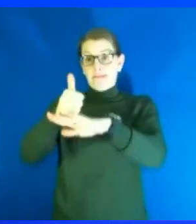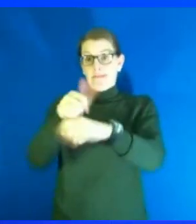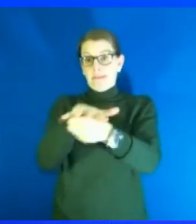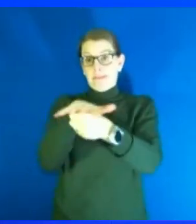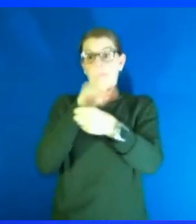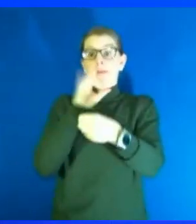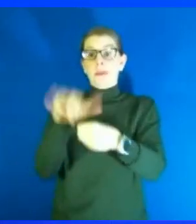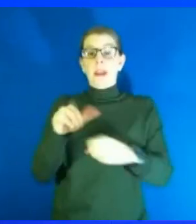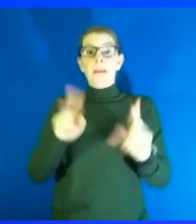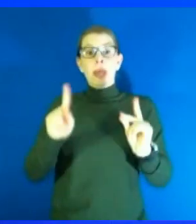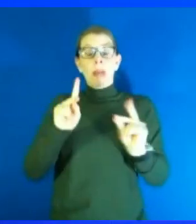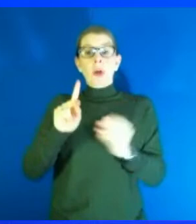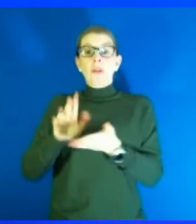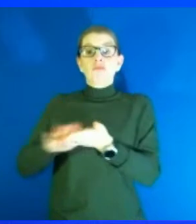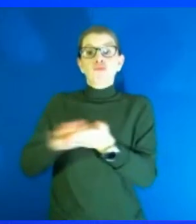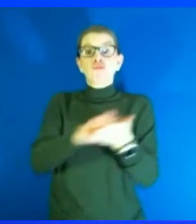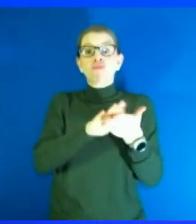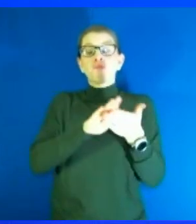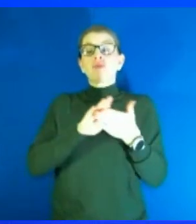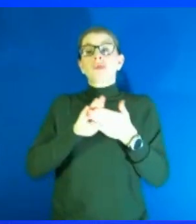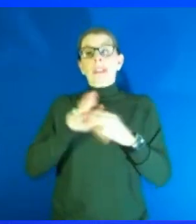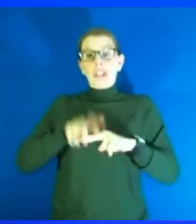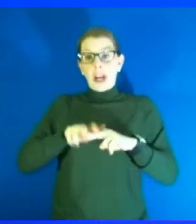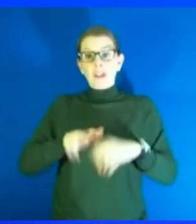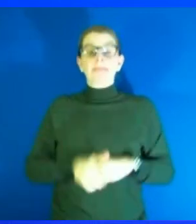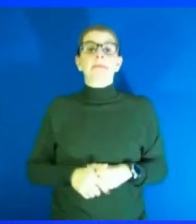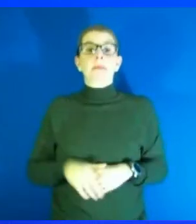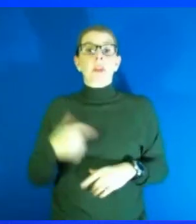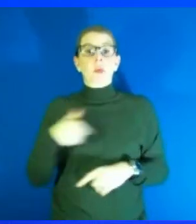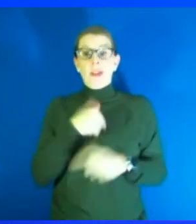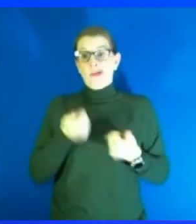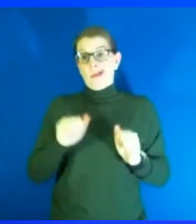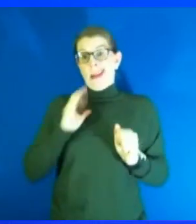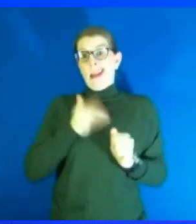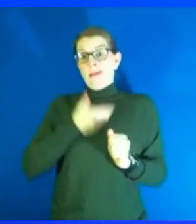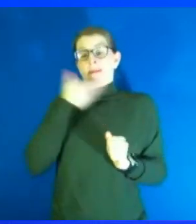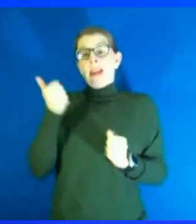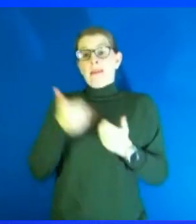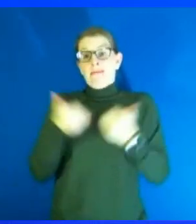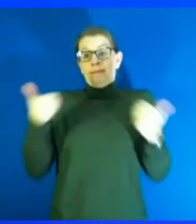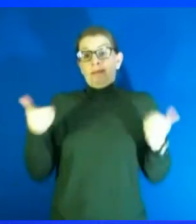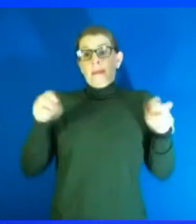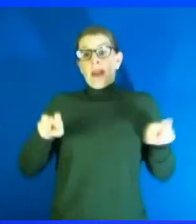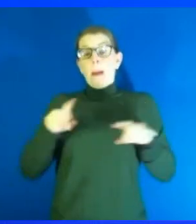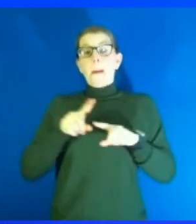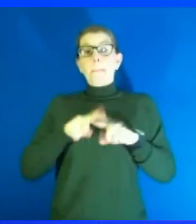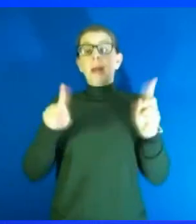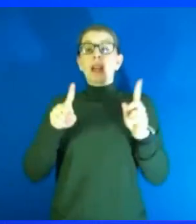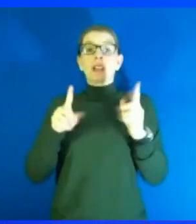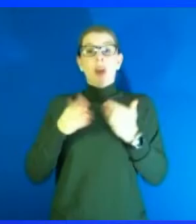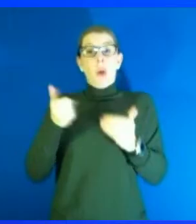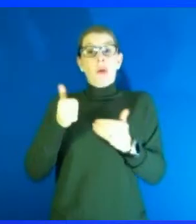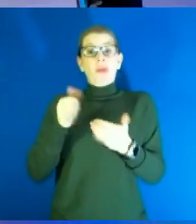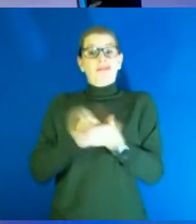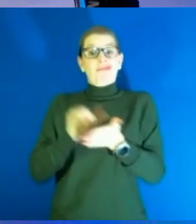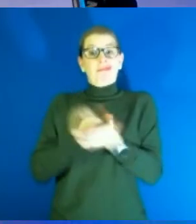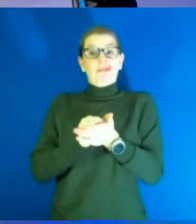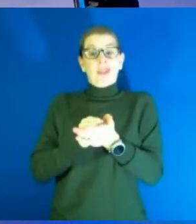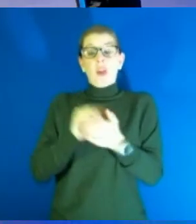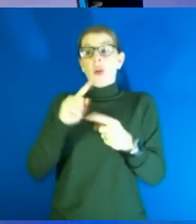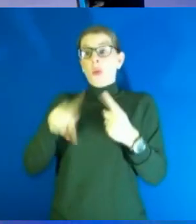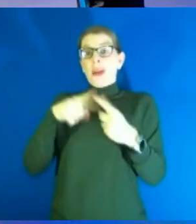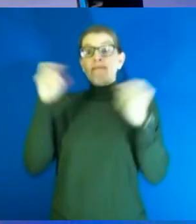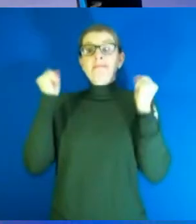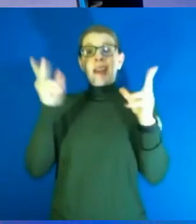going around cleaning chairs, and so we try our best to keep them separated, but it's almost impossible when the volume's up pretty high. All right,